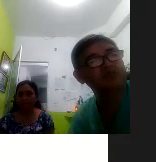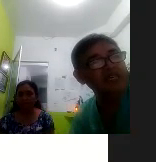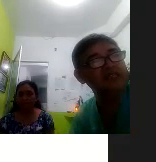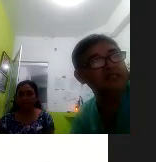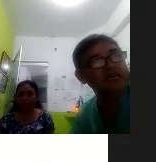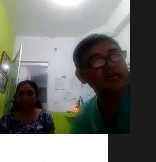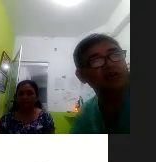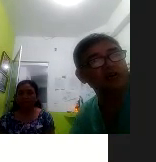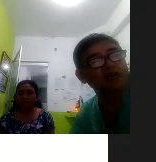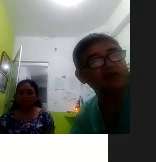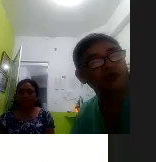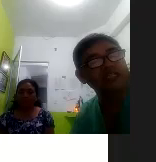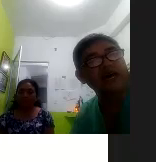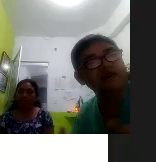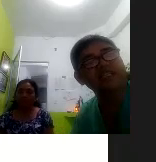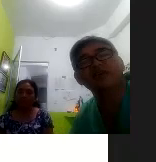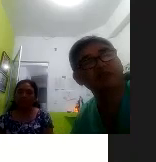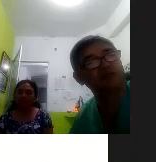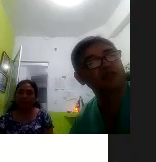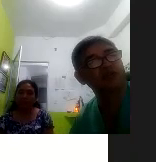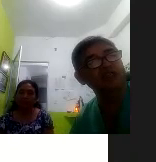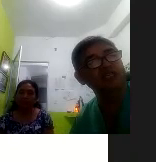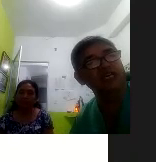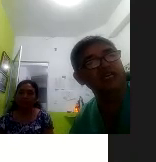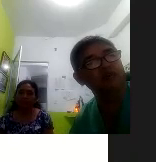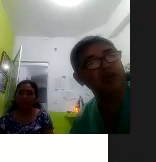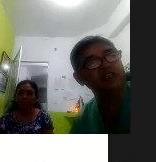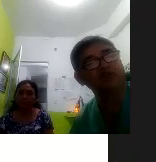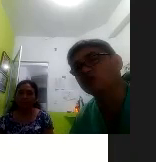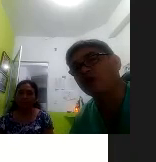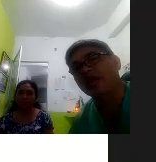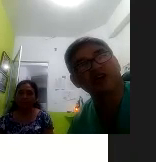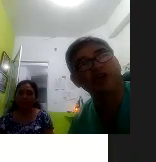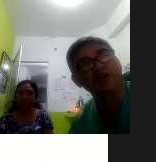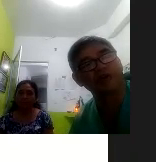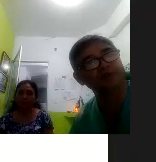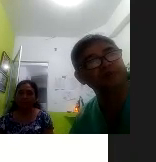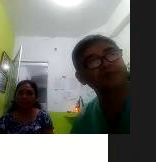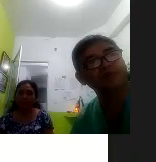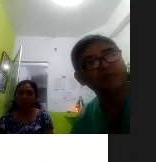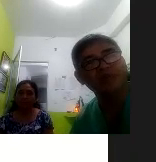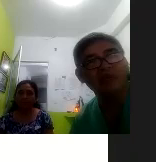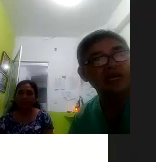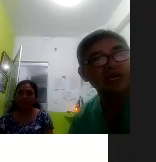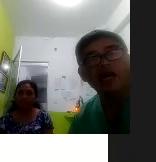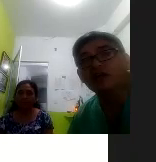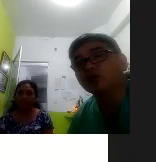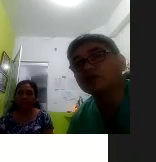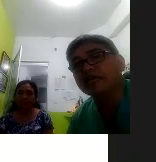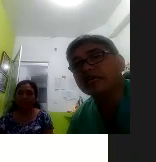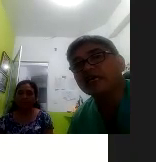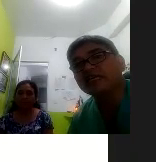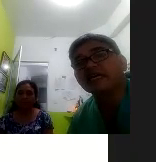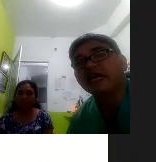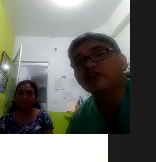what mean or what are the symptoms that we see in a patient with mal de ojo? And looks